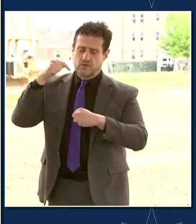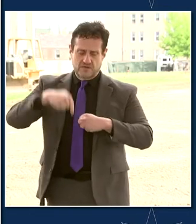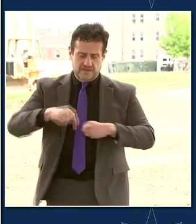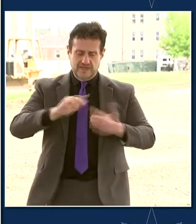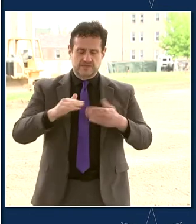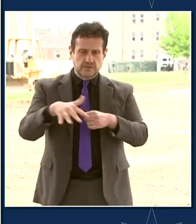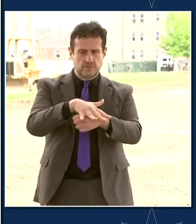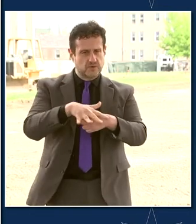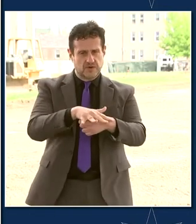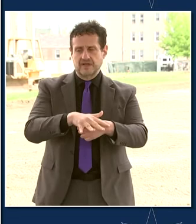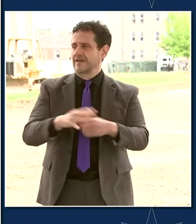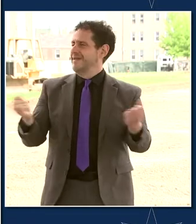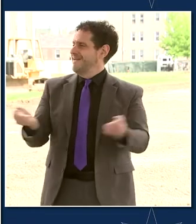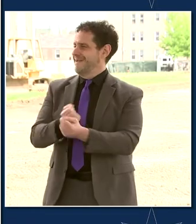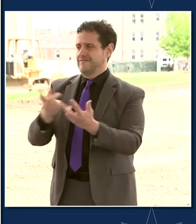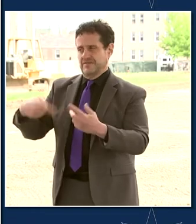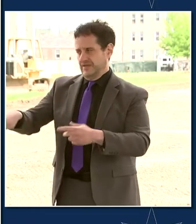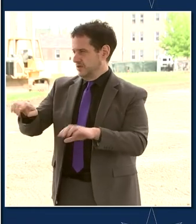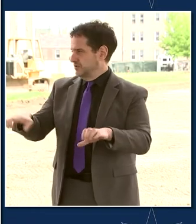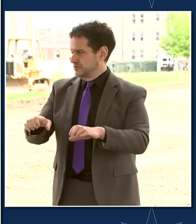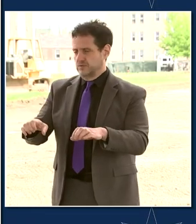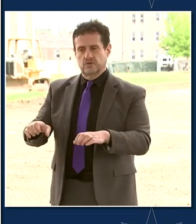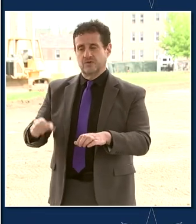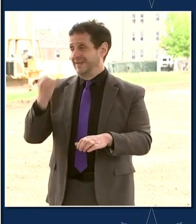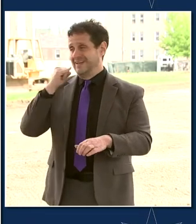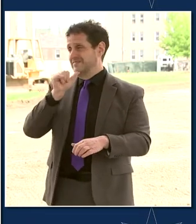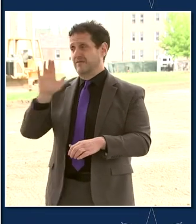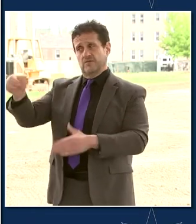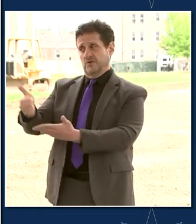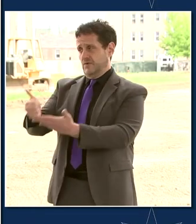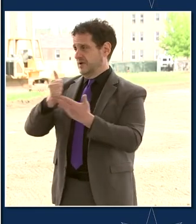all of the things that you do, we wouldn't be here.